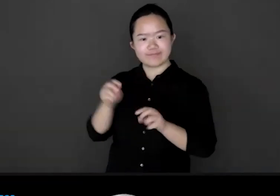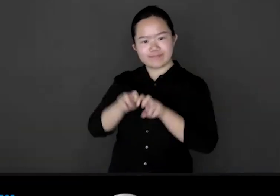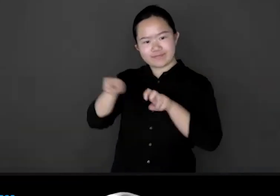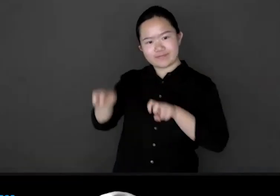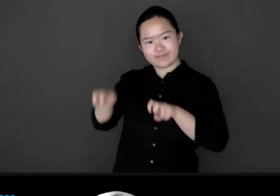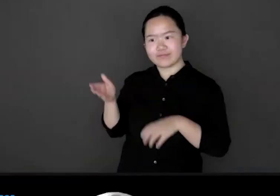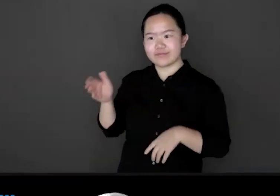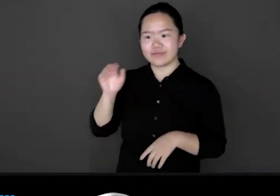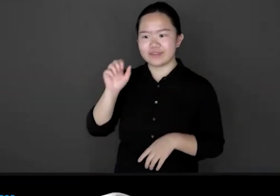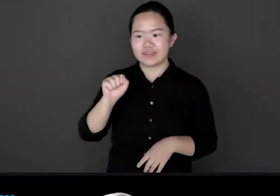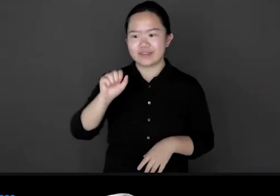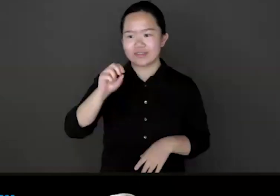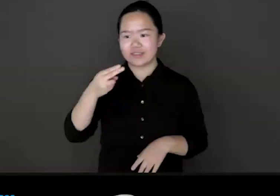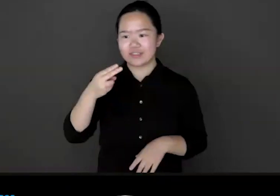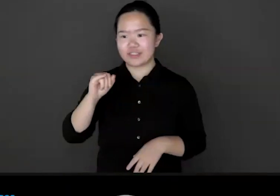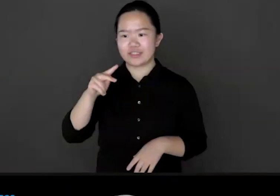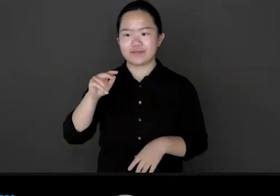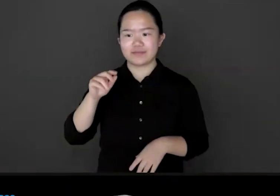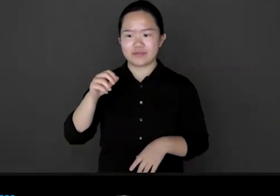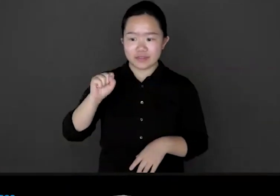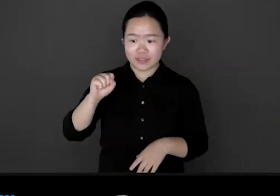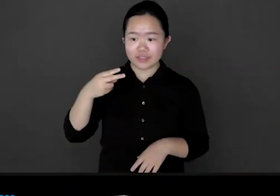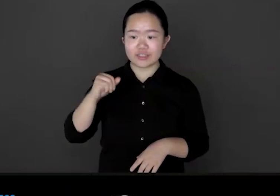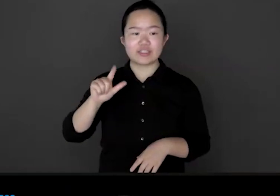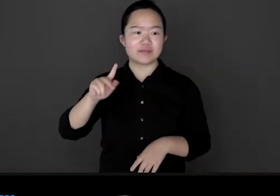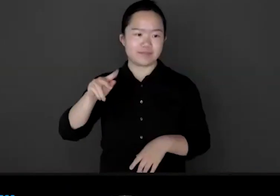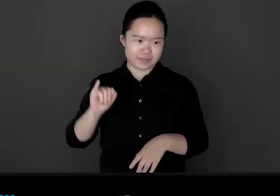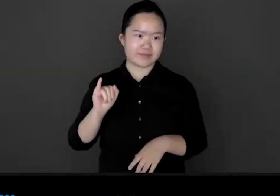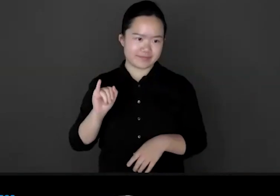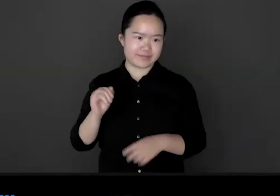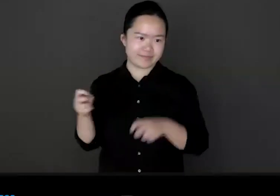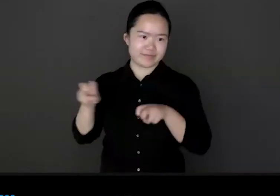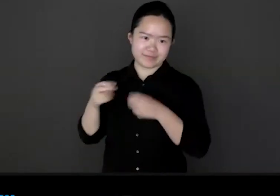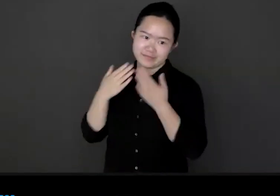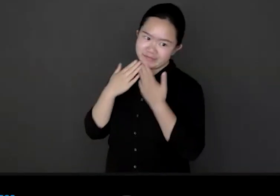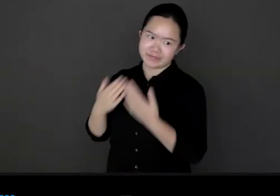all of you. And thank you for being here with us and sharing all your experience and knowledge. And I'm sure we will get back to